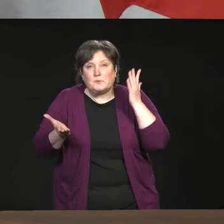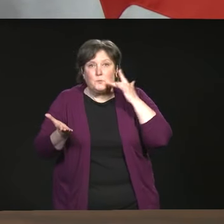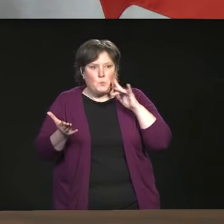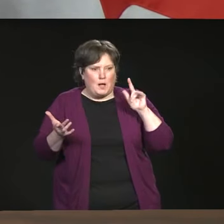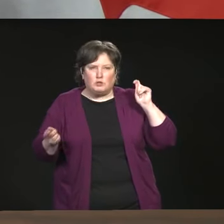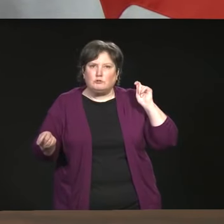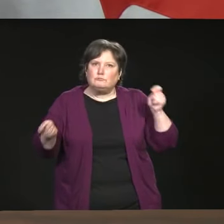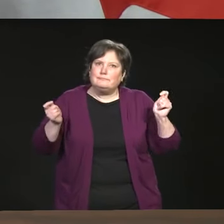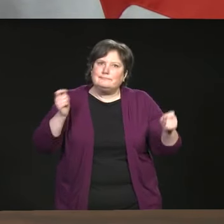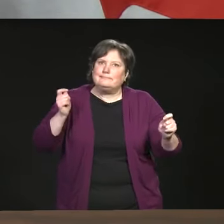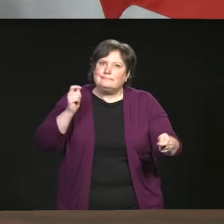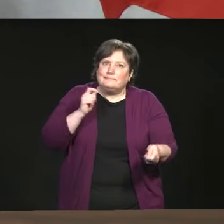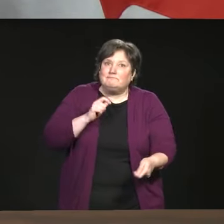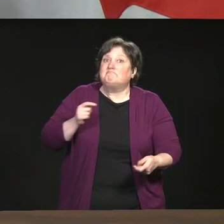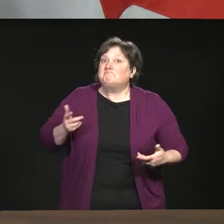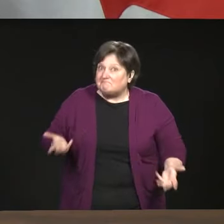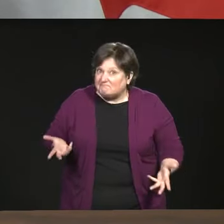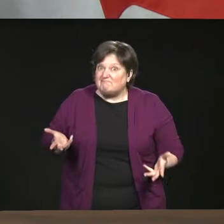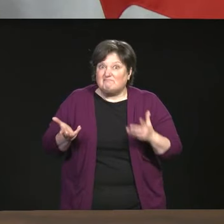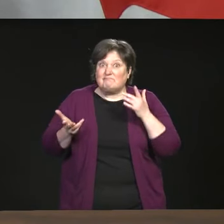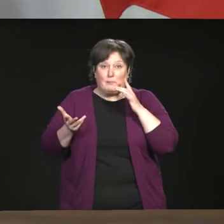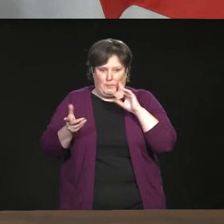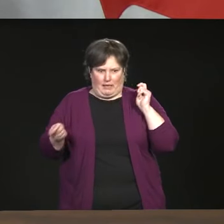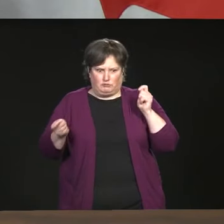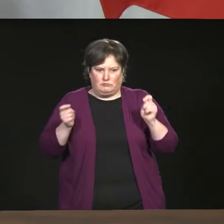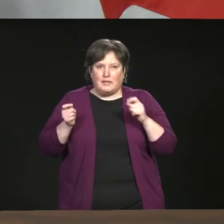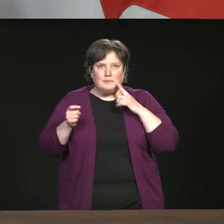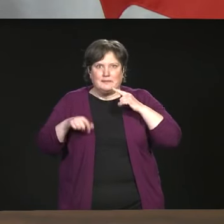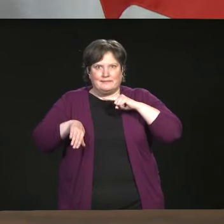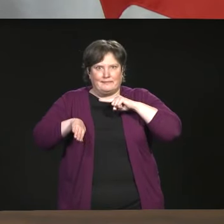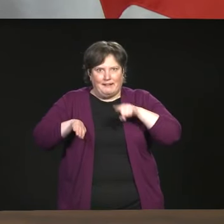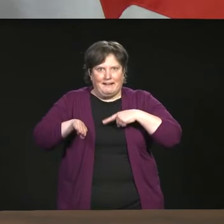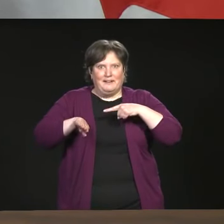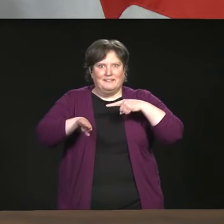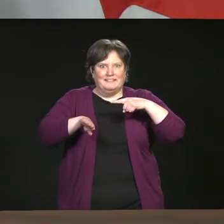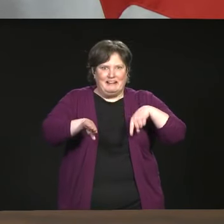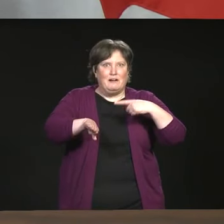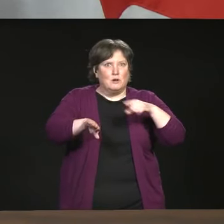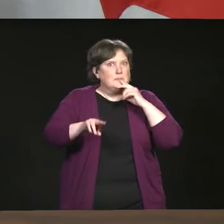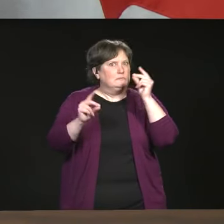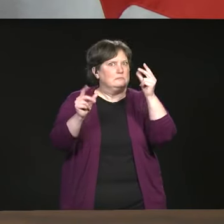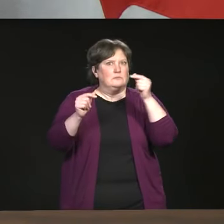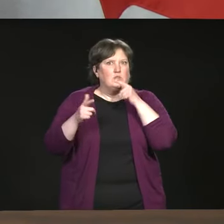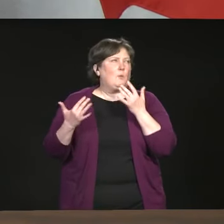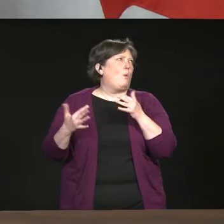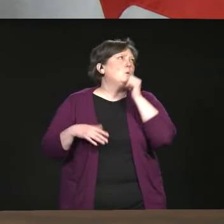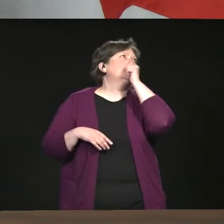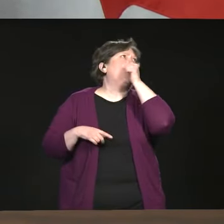every single hour, reviewing additional measures, including measures at the border.